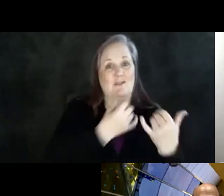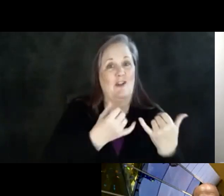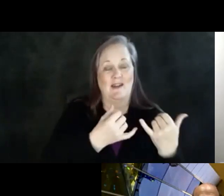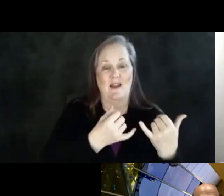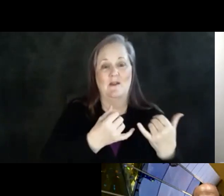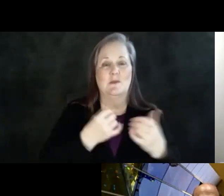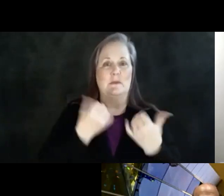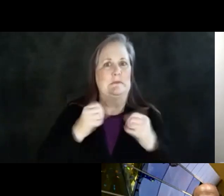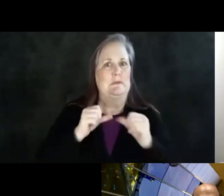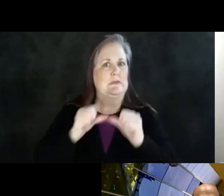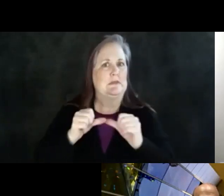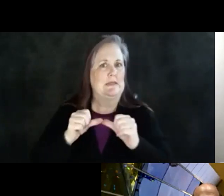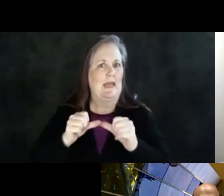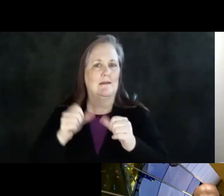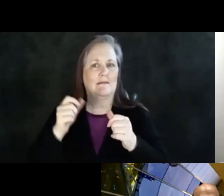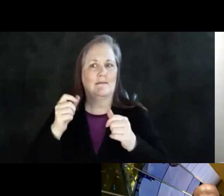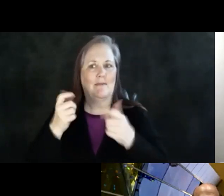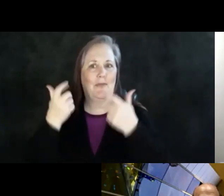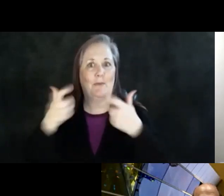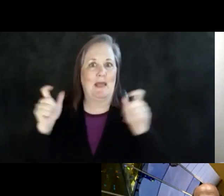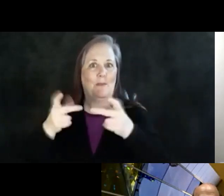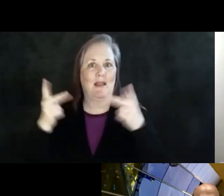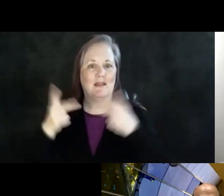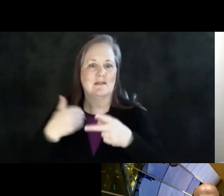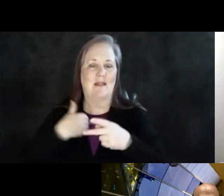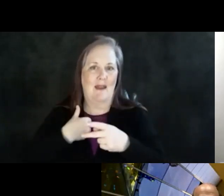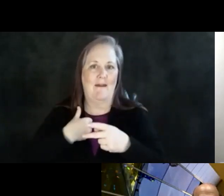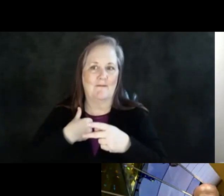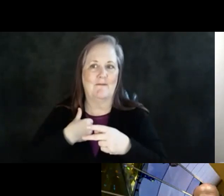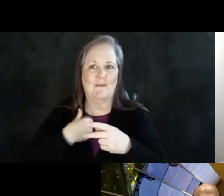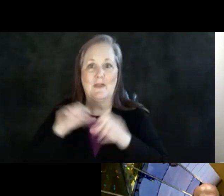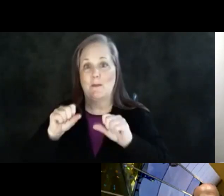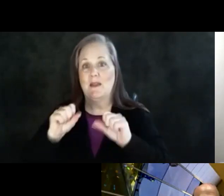can sustain some of the larger operations that have the throughput that we need.